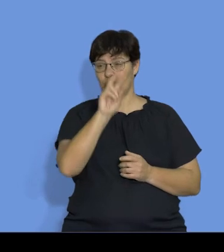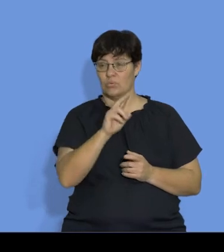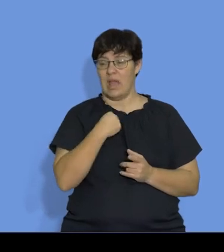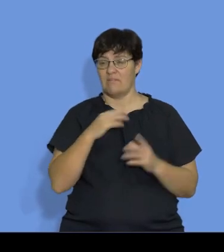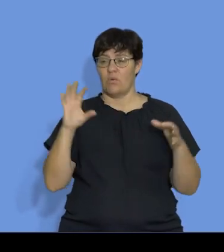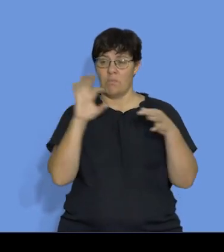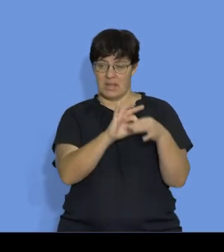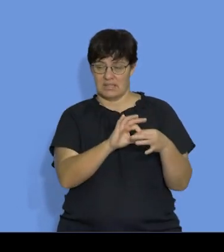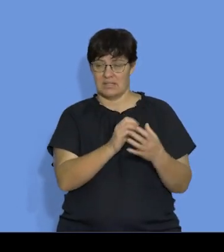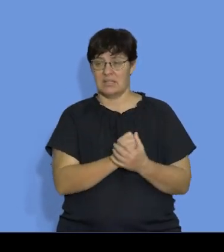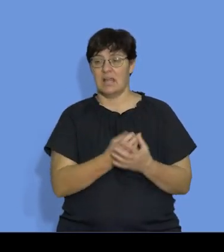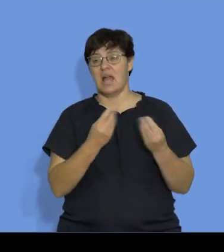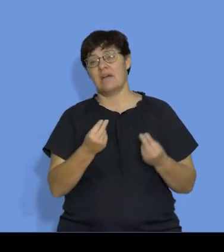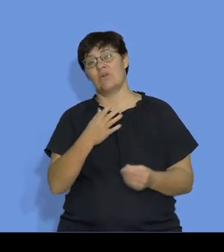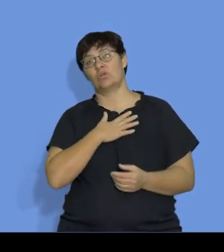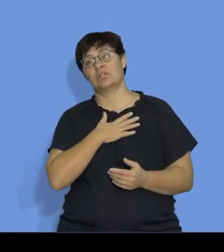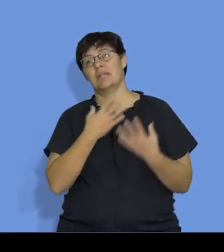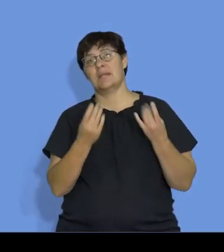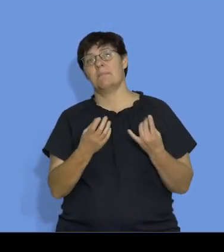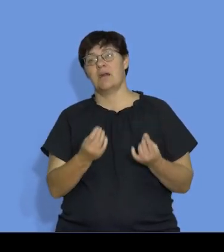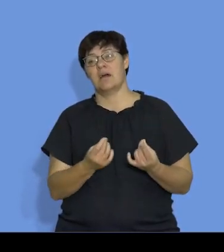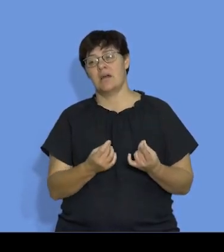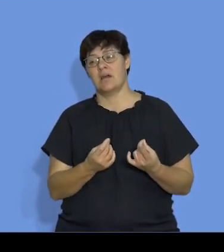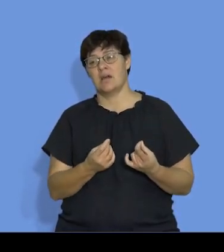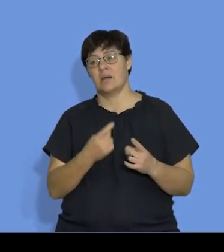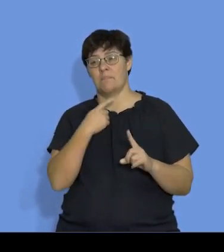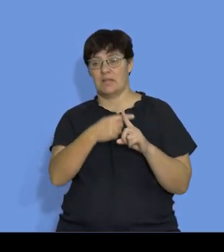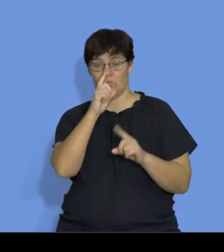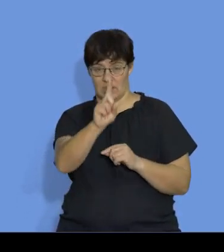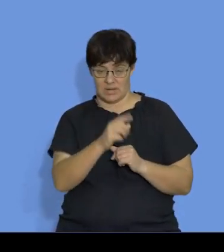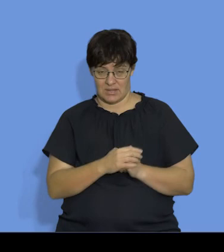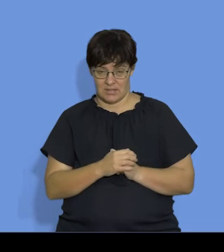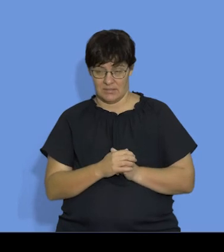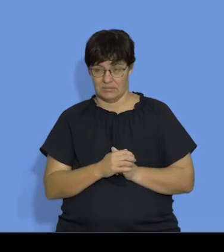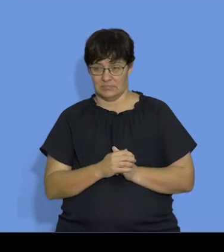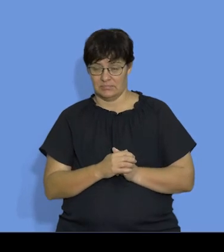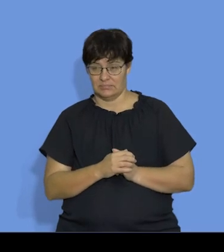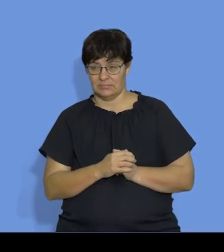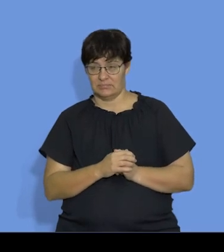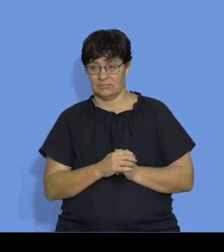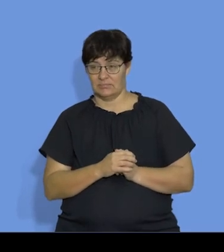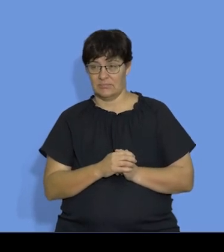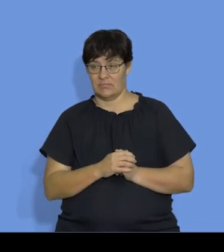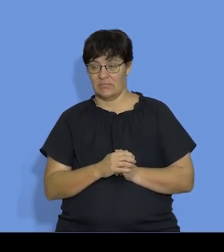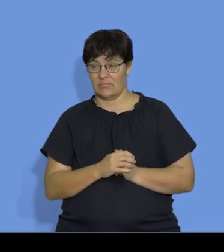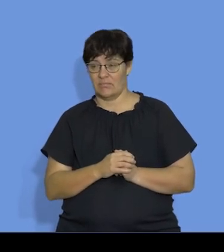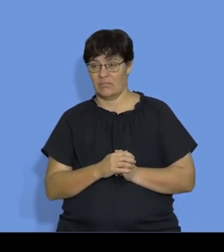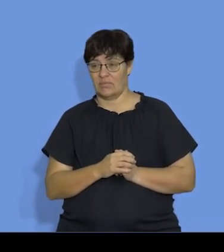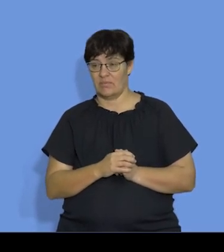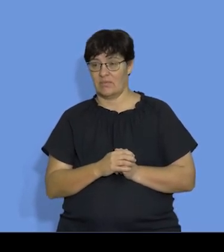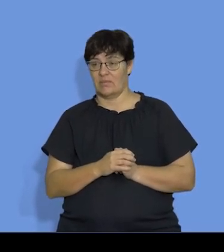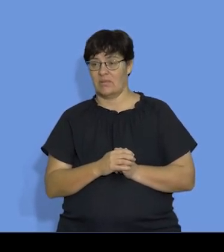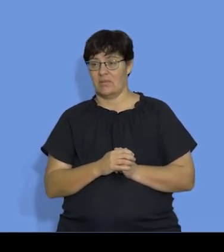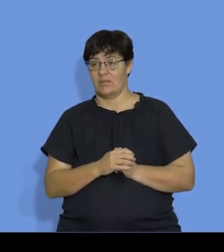got an oxidation number, a unit oxidation number of +1, right? So then what is the oxidation number